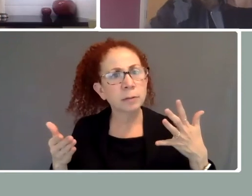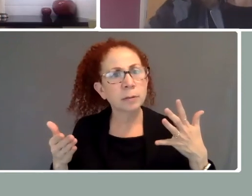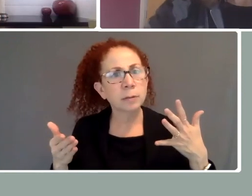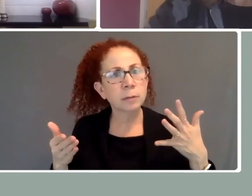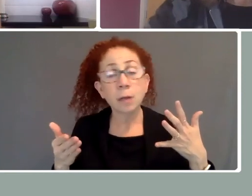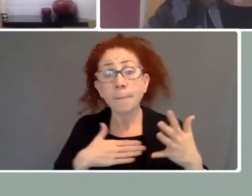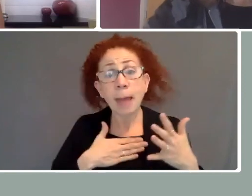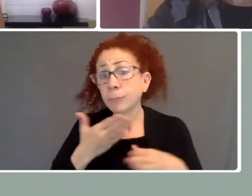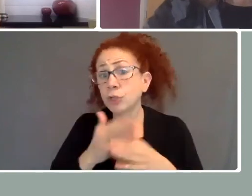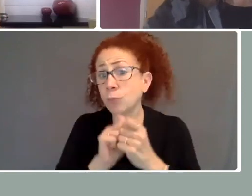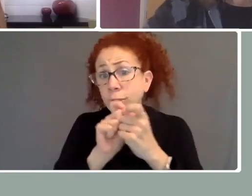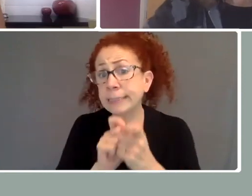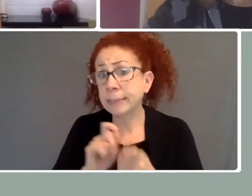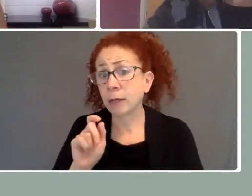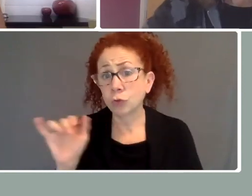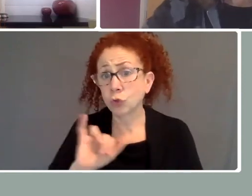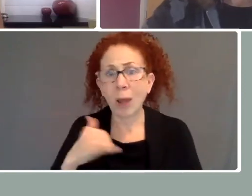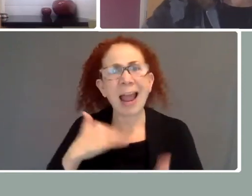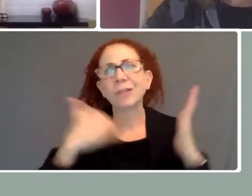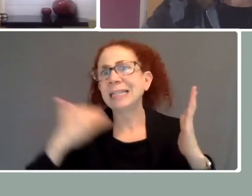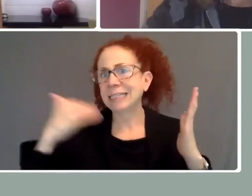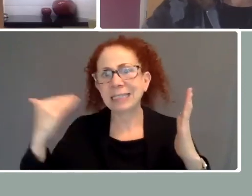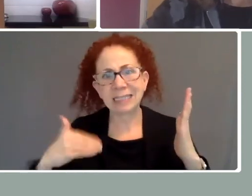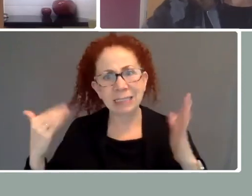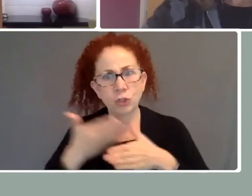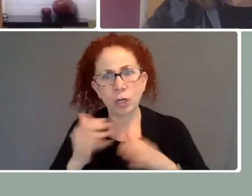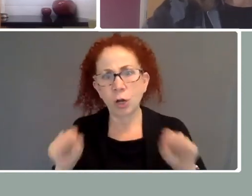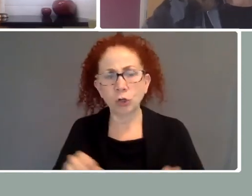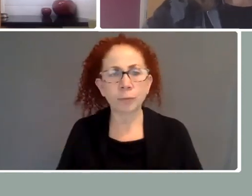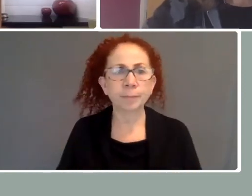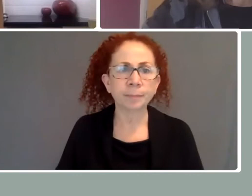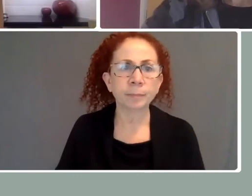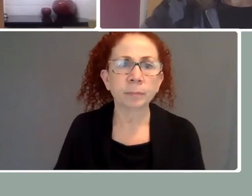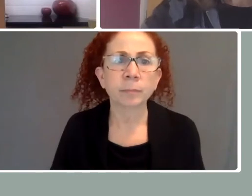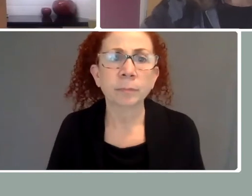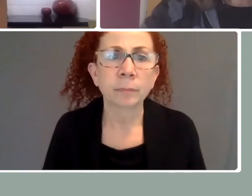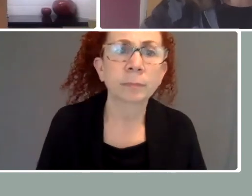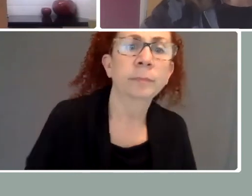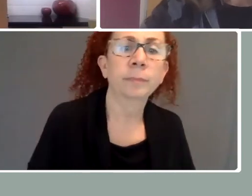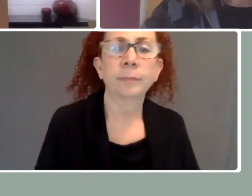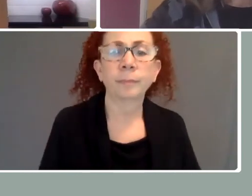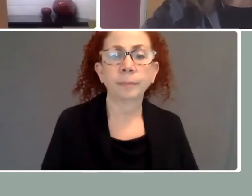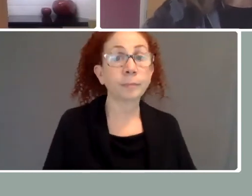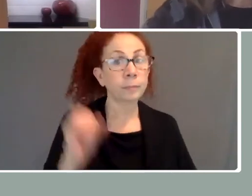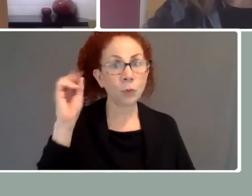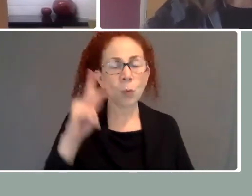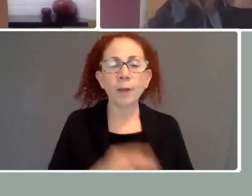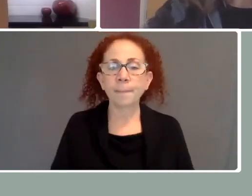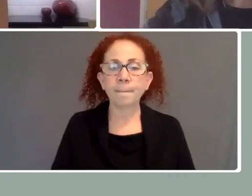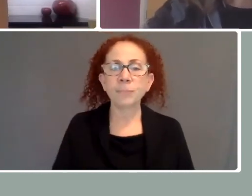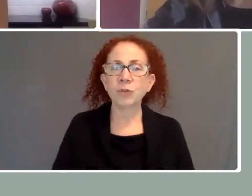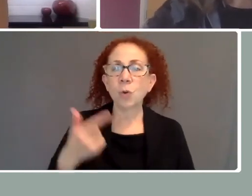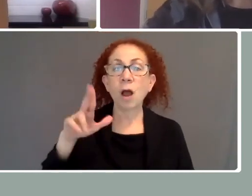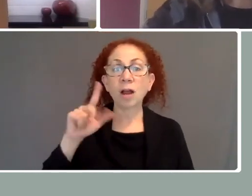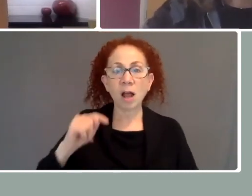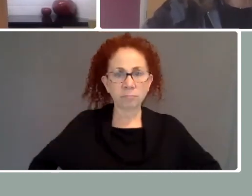happy to share more details about, because I've got like lists and lists and lists of food ideas beyond what we just said. Okay. So just staying on gut health